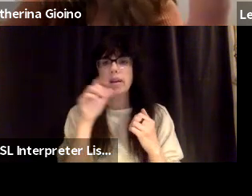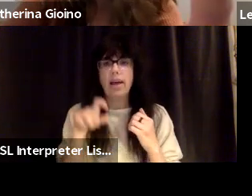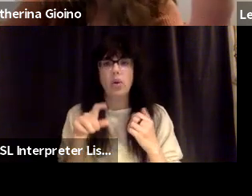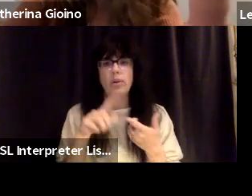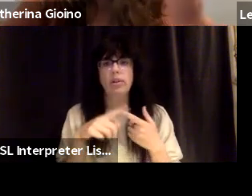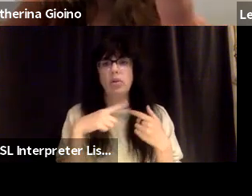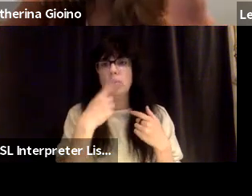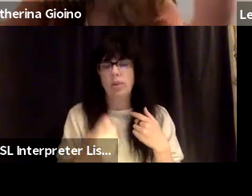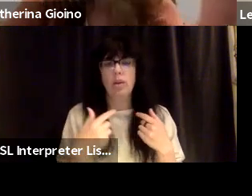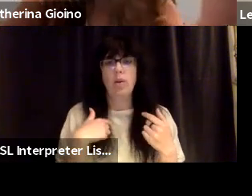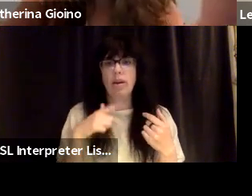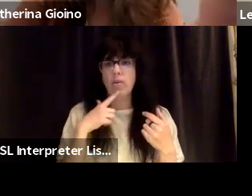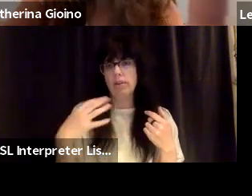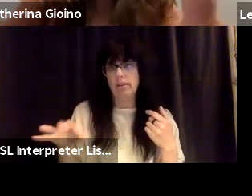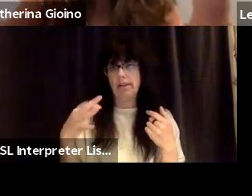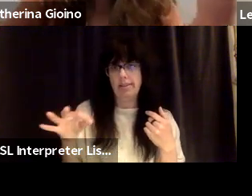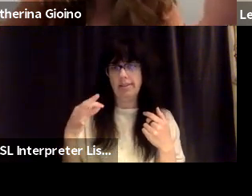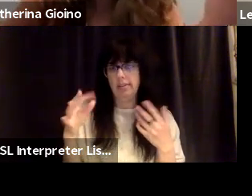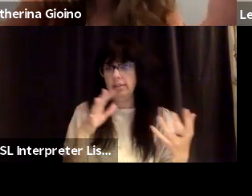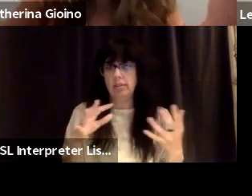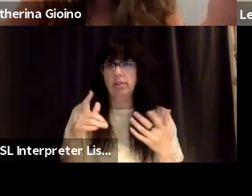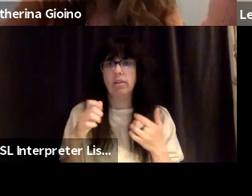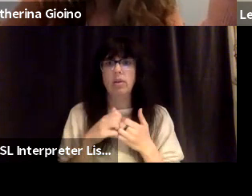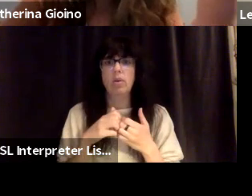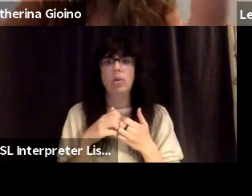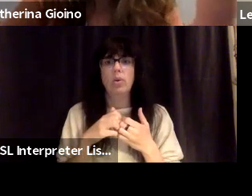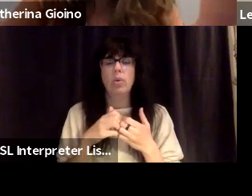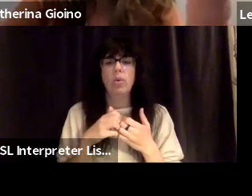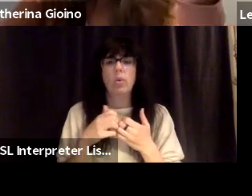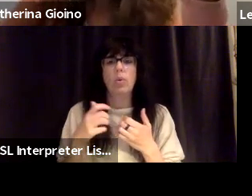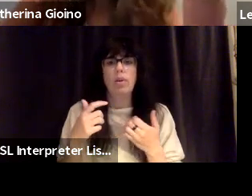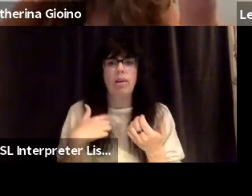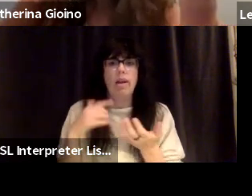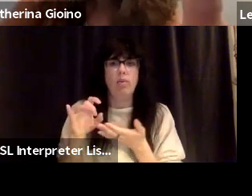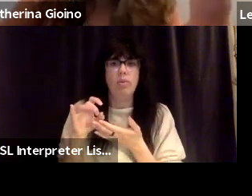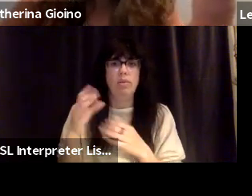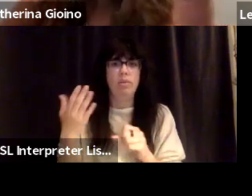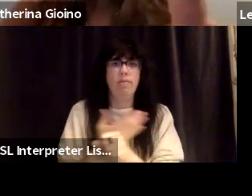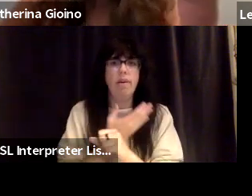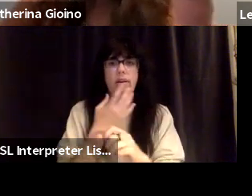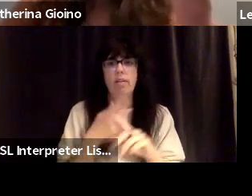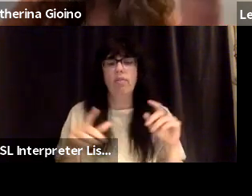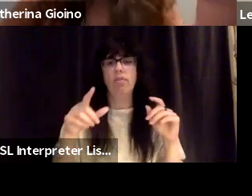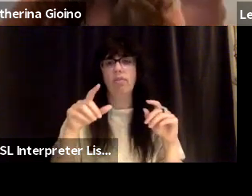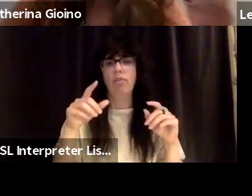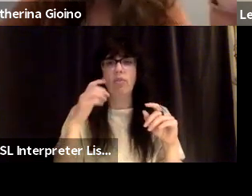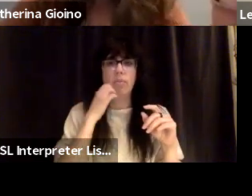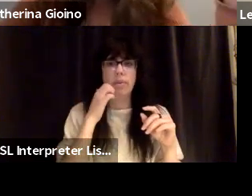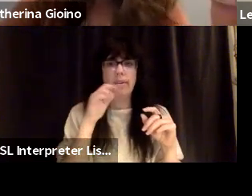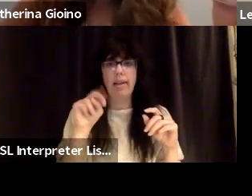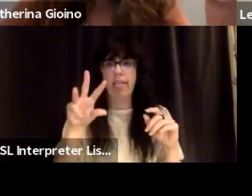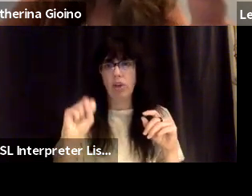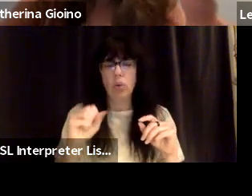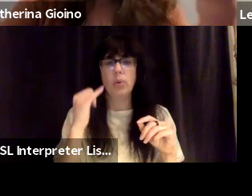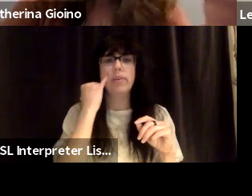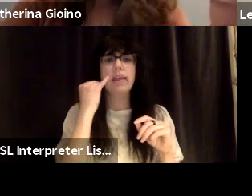that I was a 19-year-old when you can Google our editor why he was fired from the Daily News. So again, don't let's just, whenever, if someone's